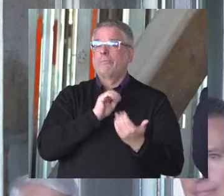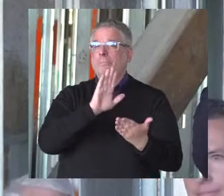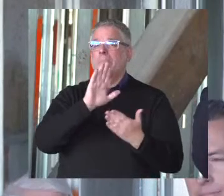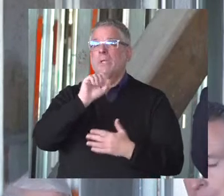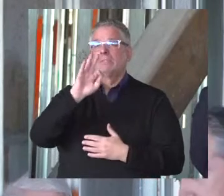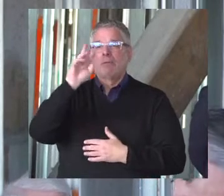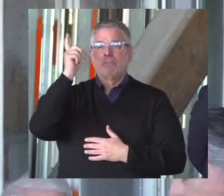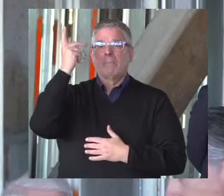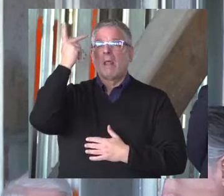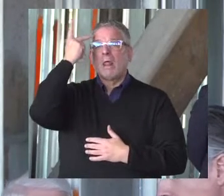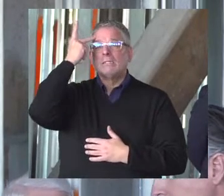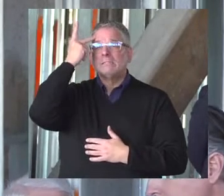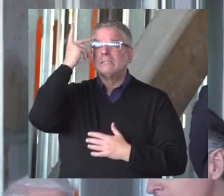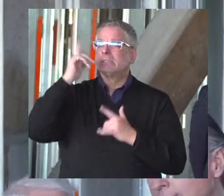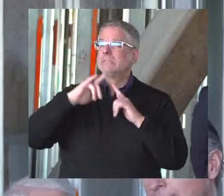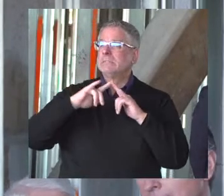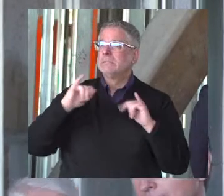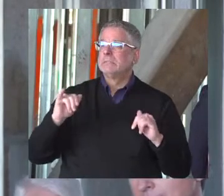political,